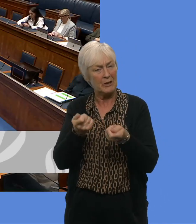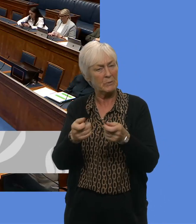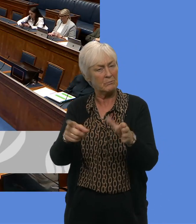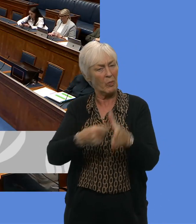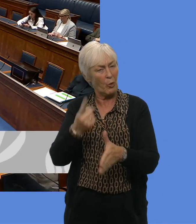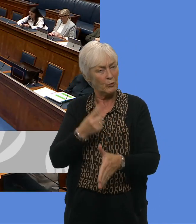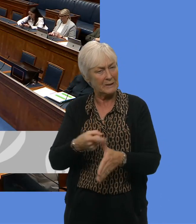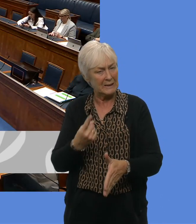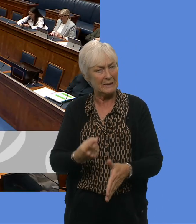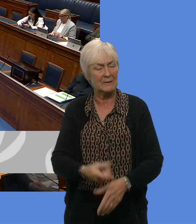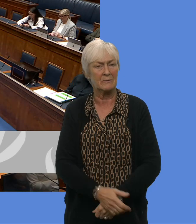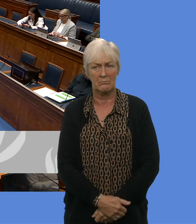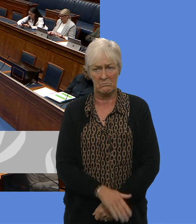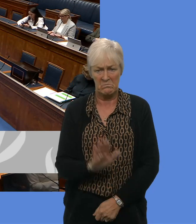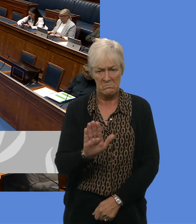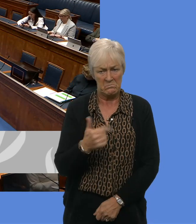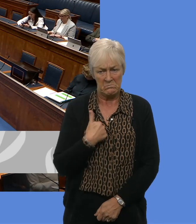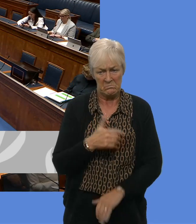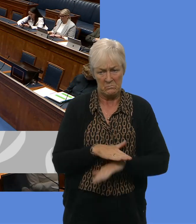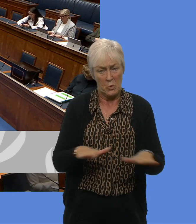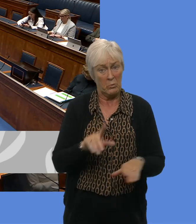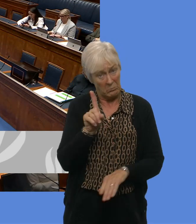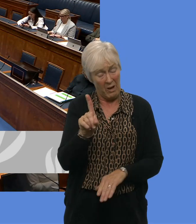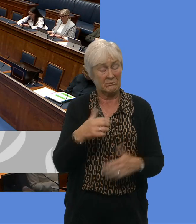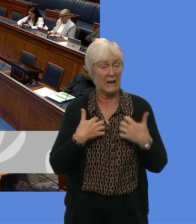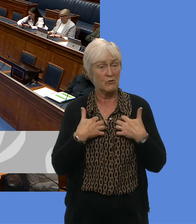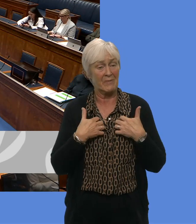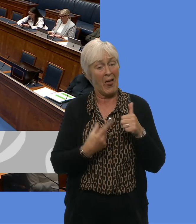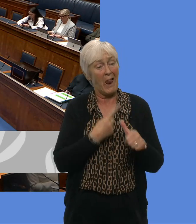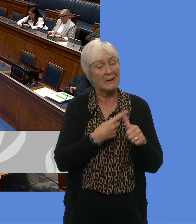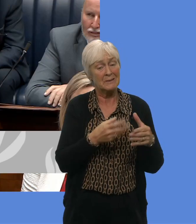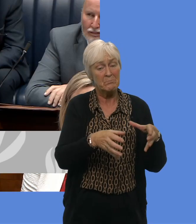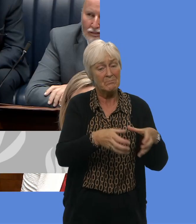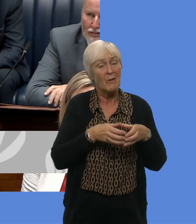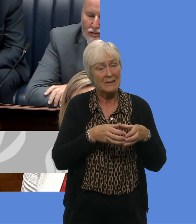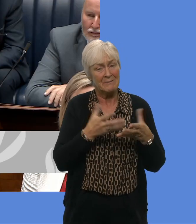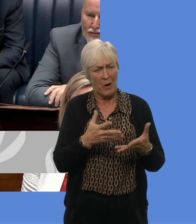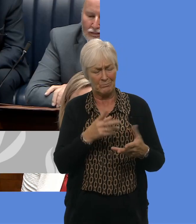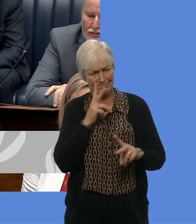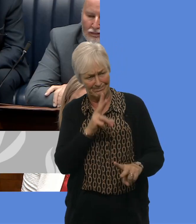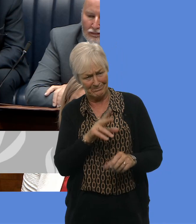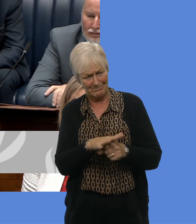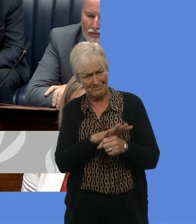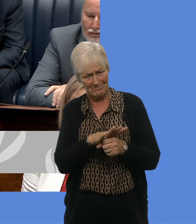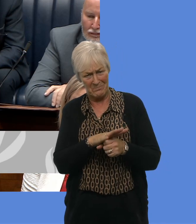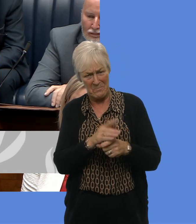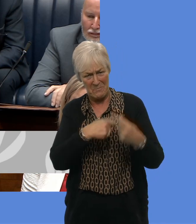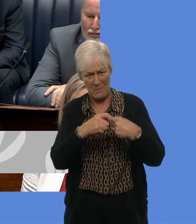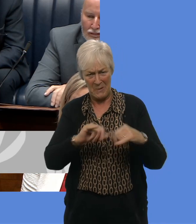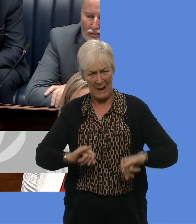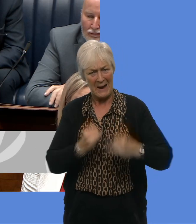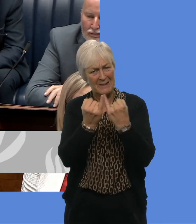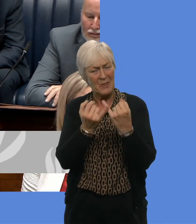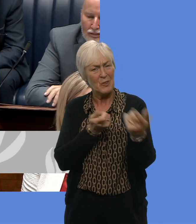Minister. Mr Speaker, no I don't, but it's interesting that the Alliance Party seem to now be positioning themselves against the control